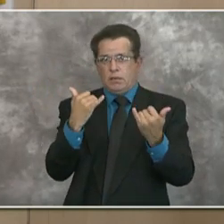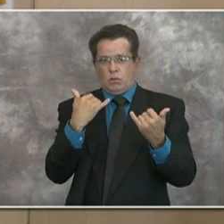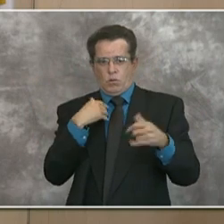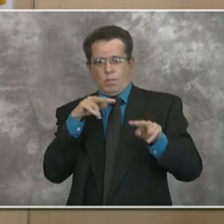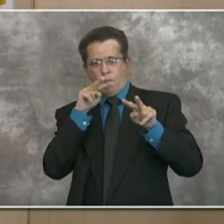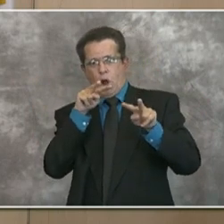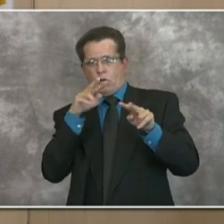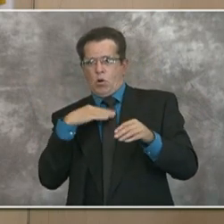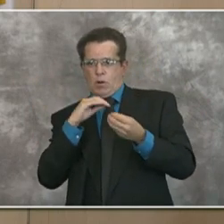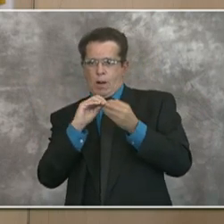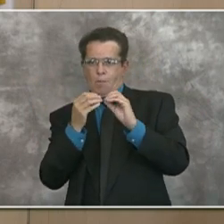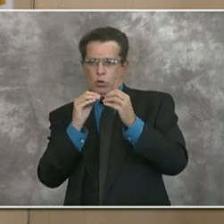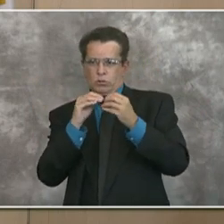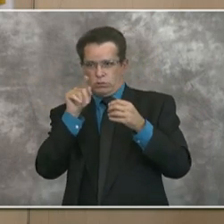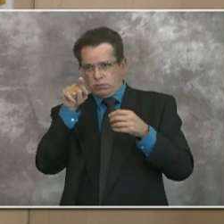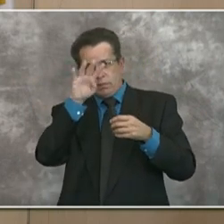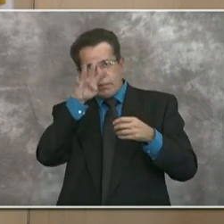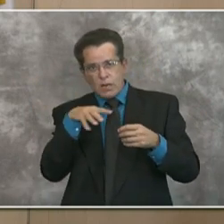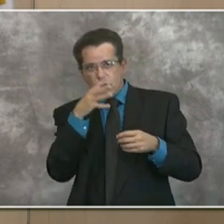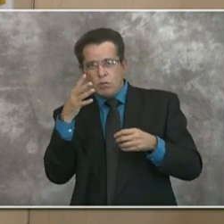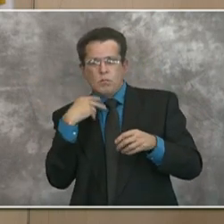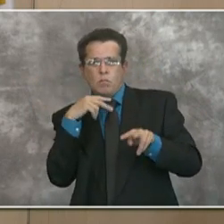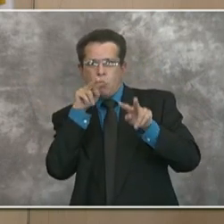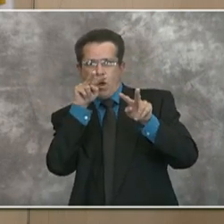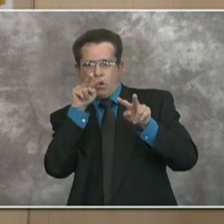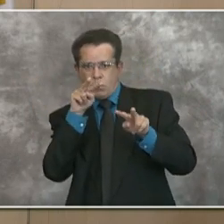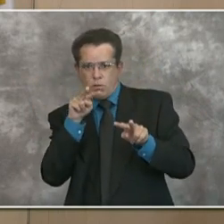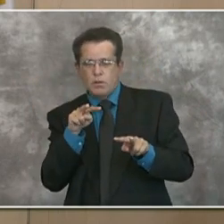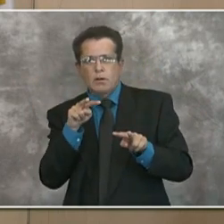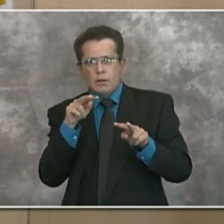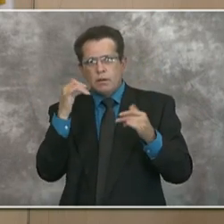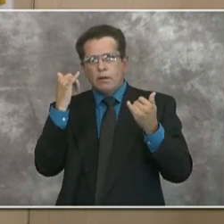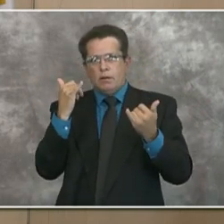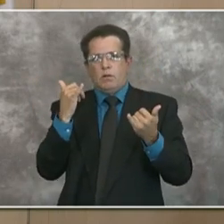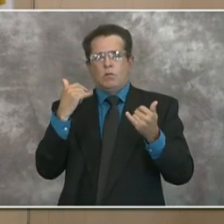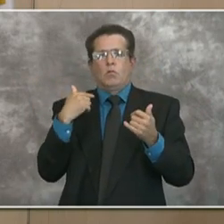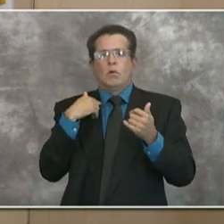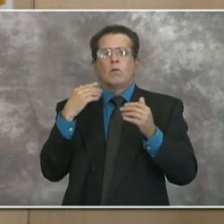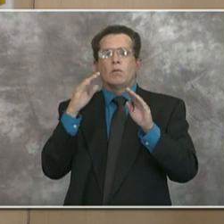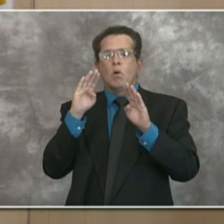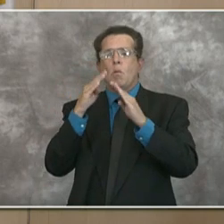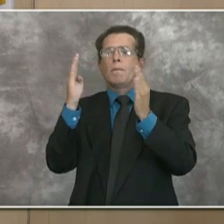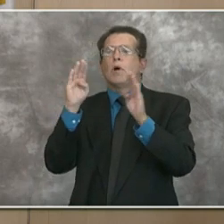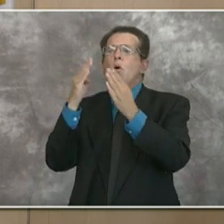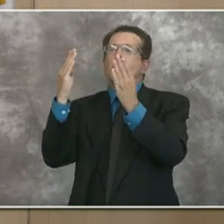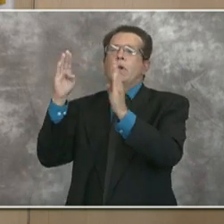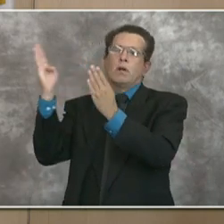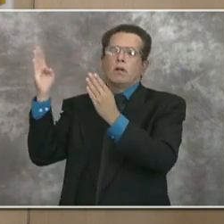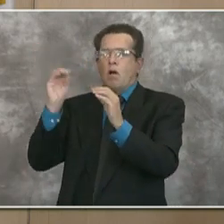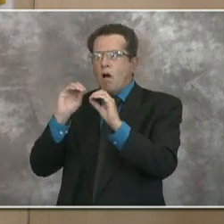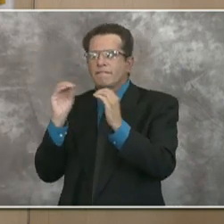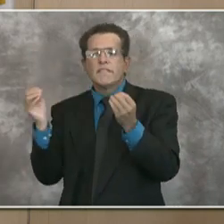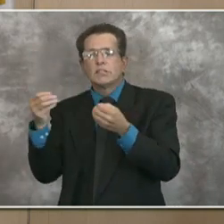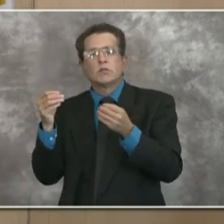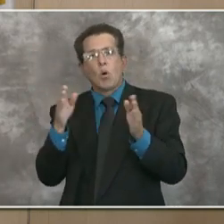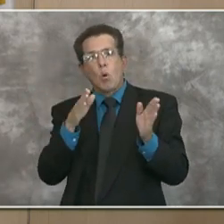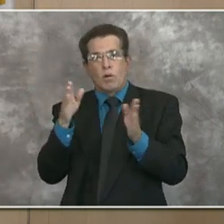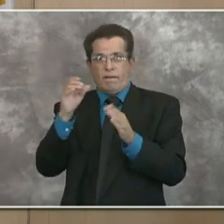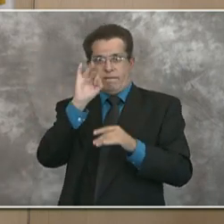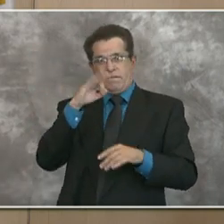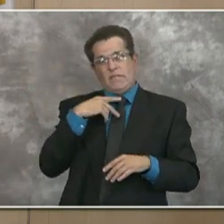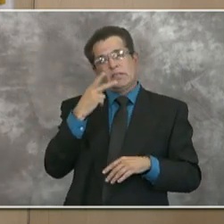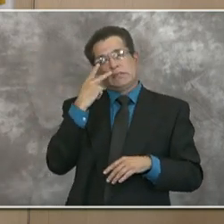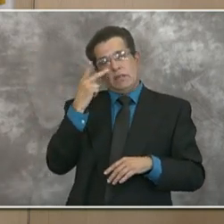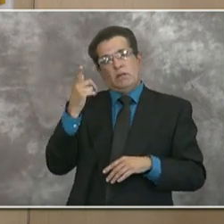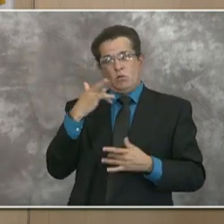our metrics, with slowly dialing down or loosening up the health officer's order, if we see